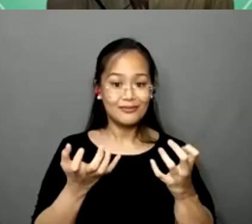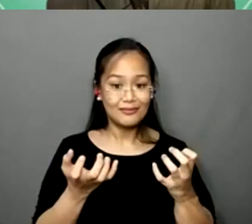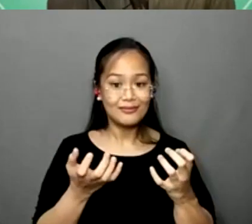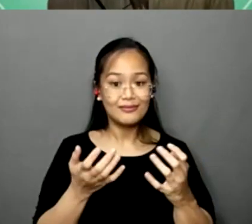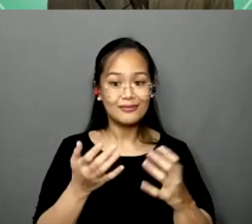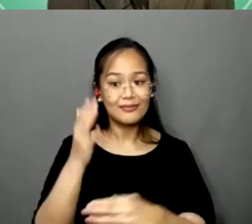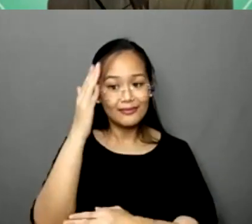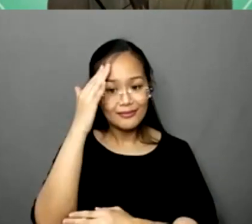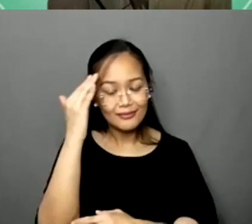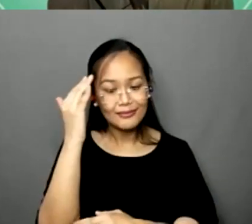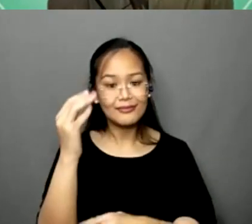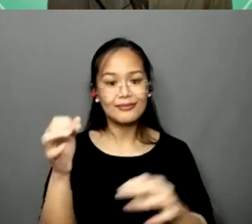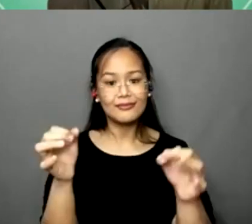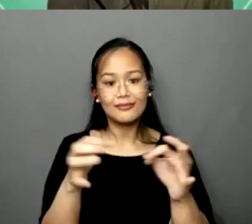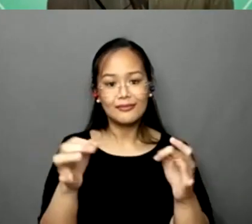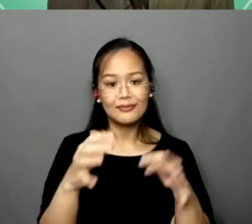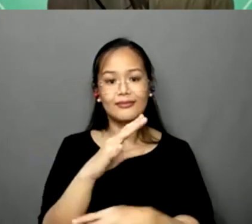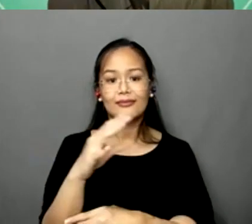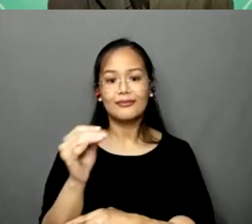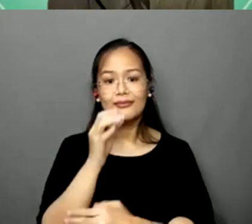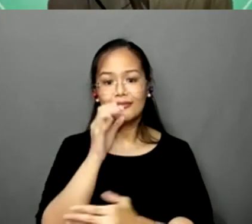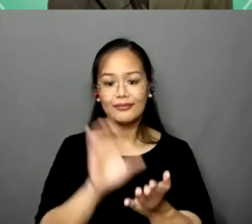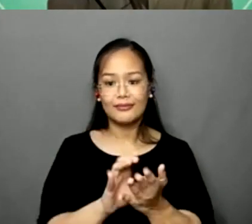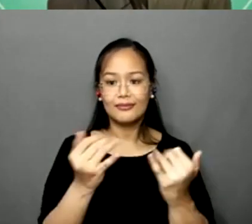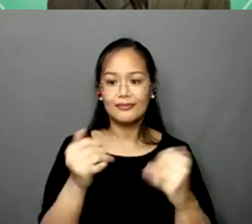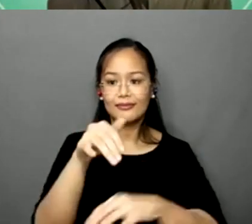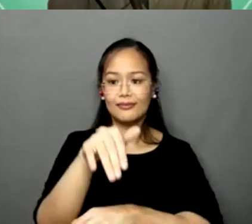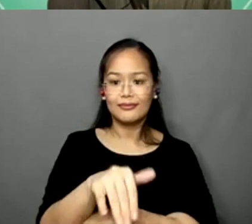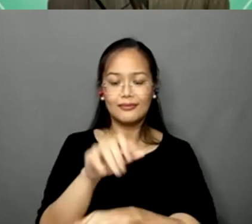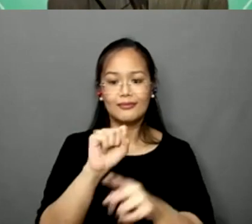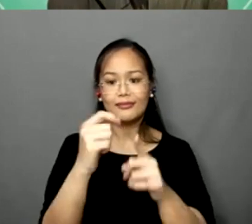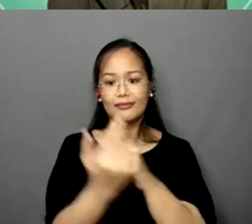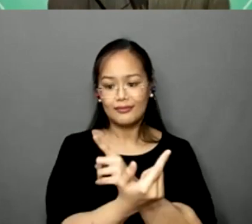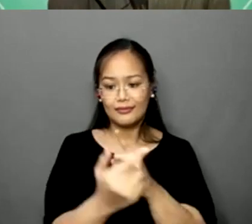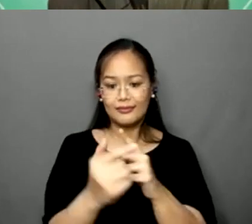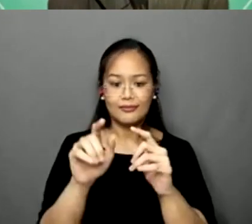your feedback and comments about this afternoon's social innovation talk. We are